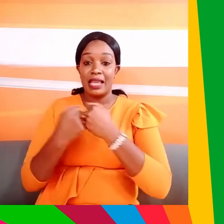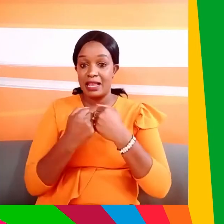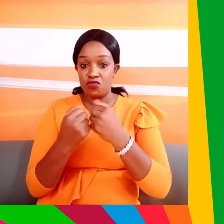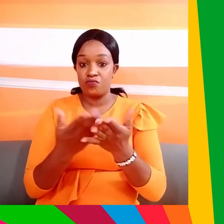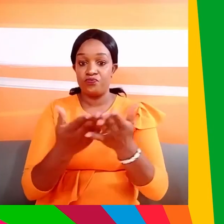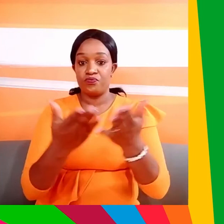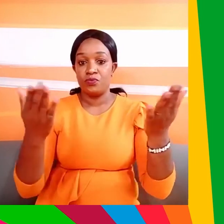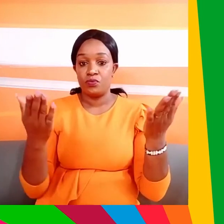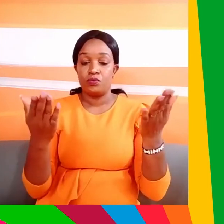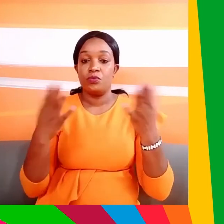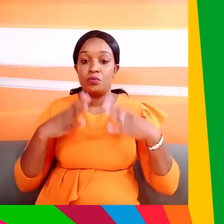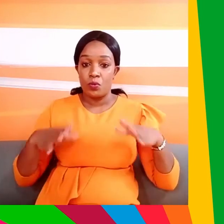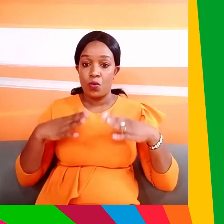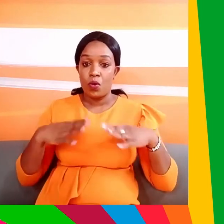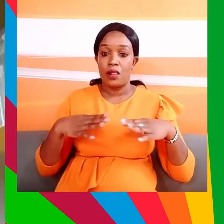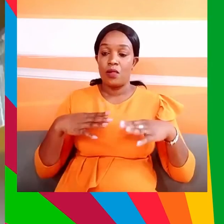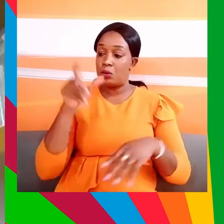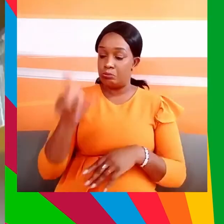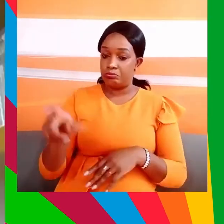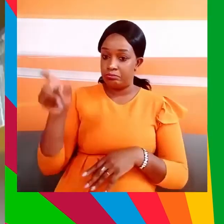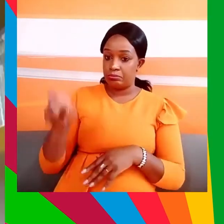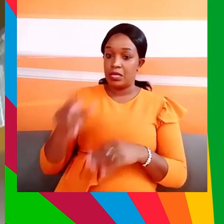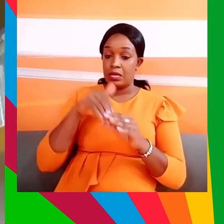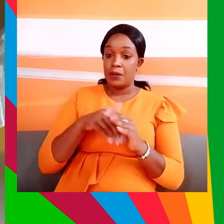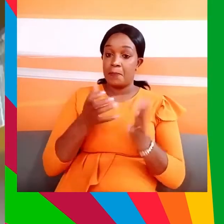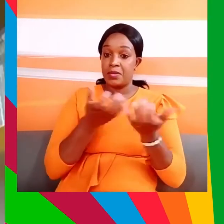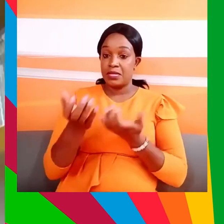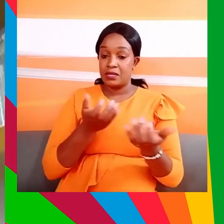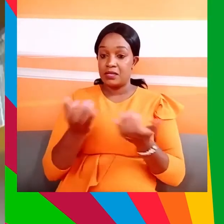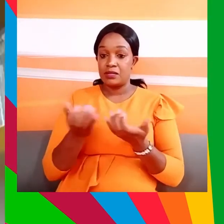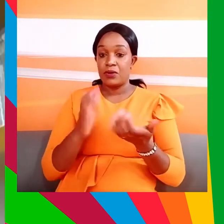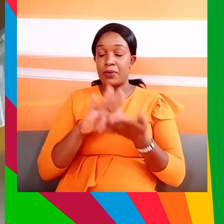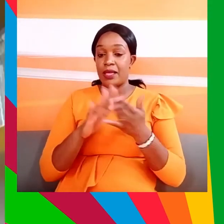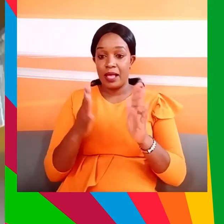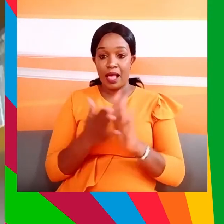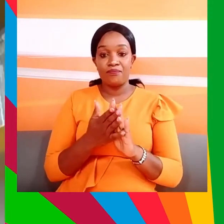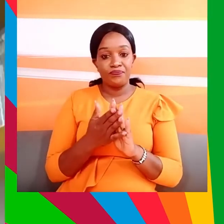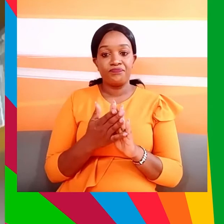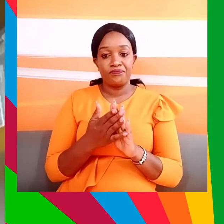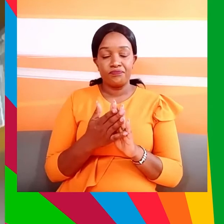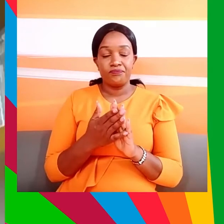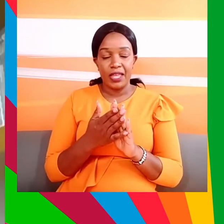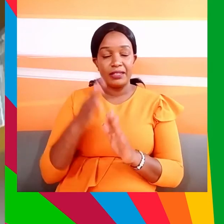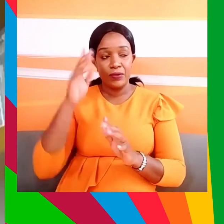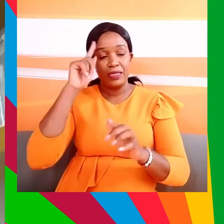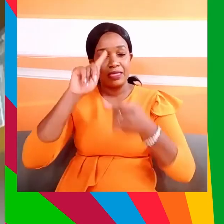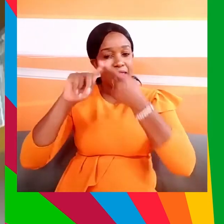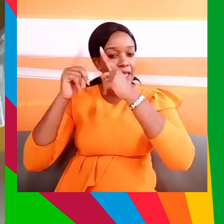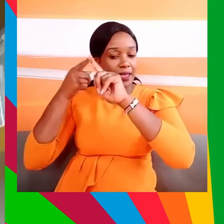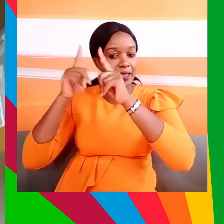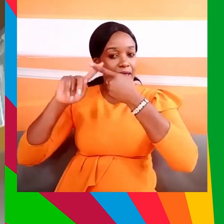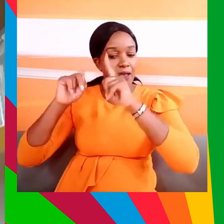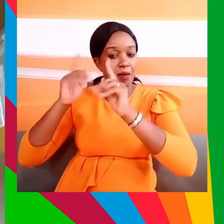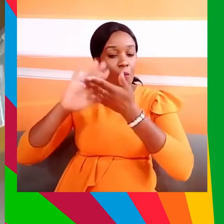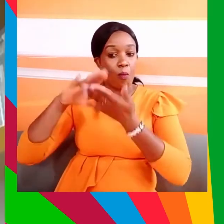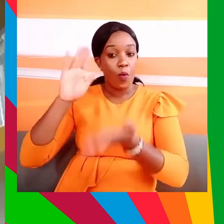in business, in the private sector, to also be bold, to think radically about how you can make sure that